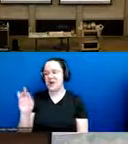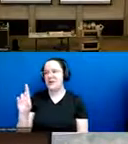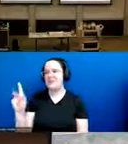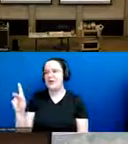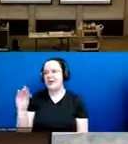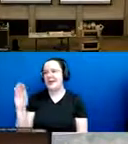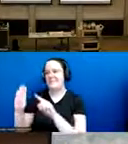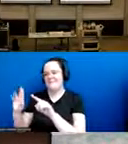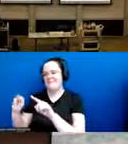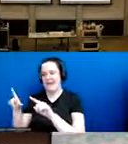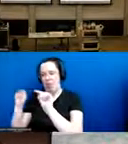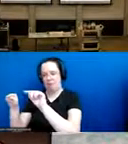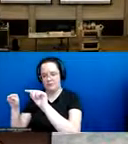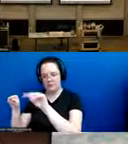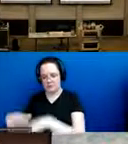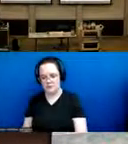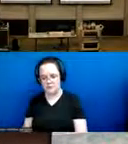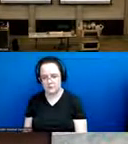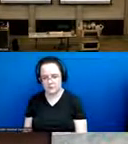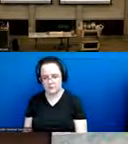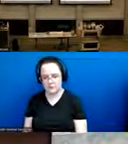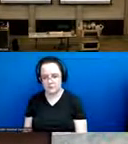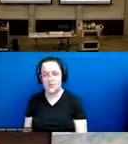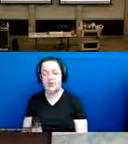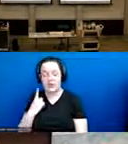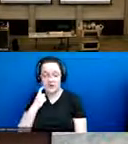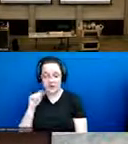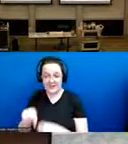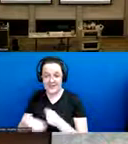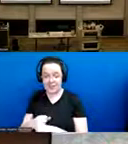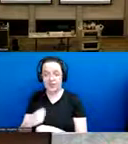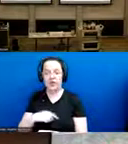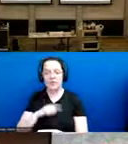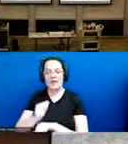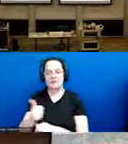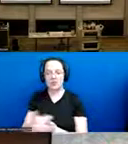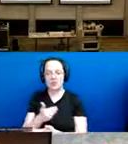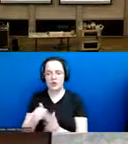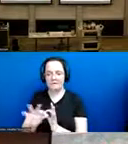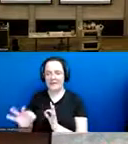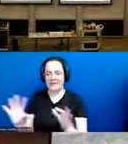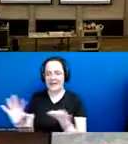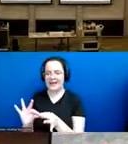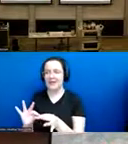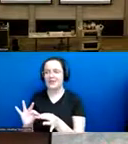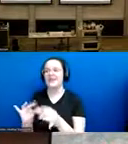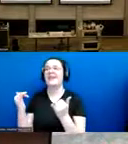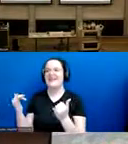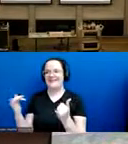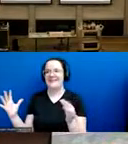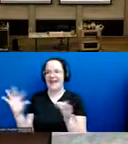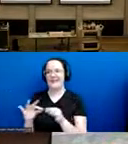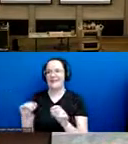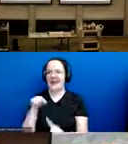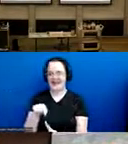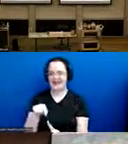here. So recently this year, we have set new fiber connections that now connect to these co-location facilities